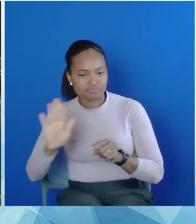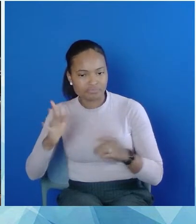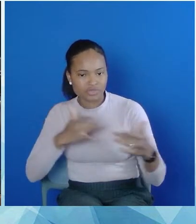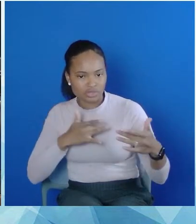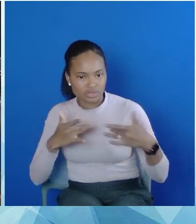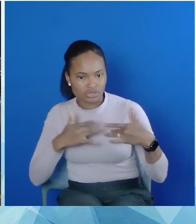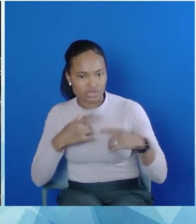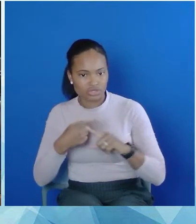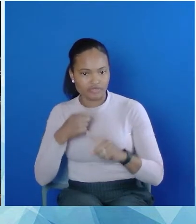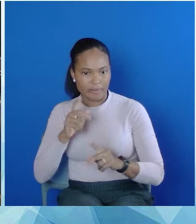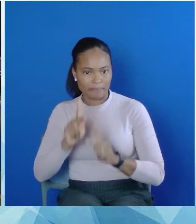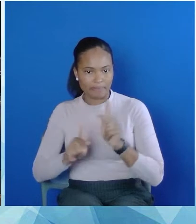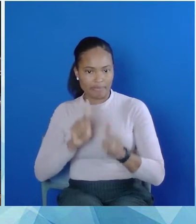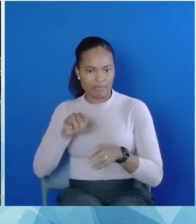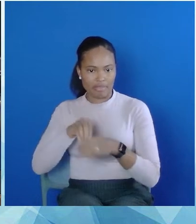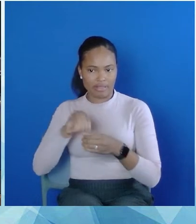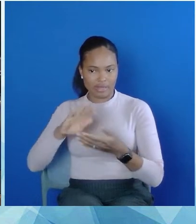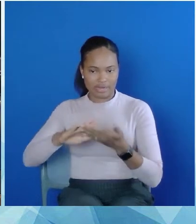lists the